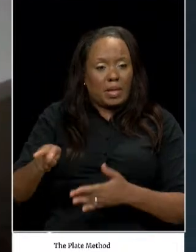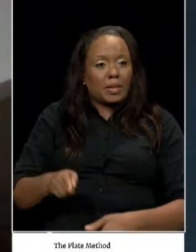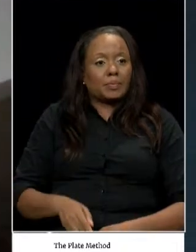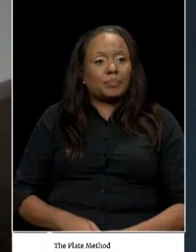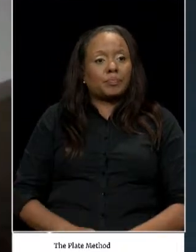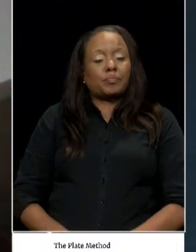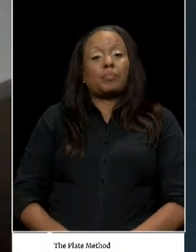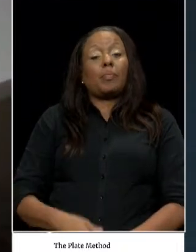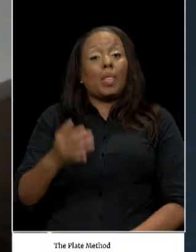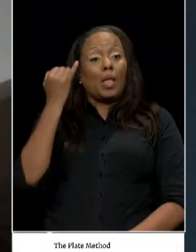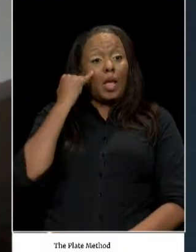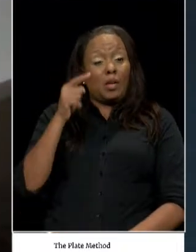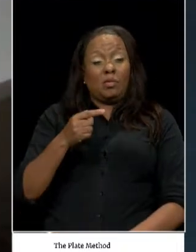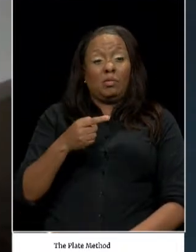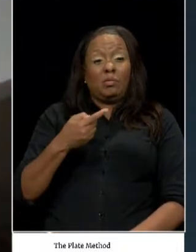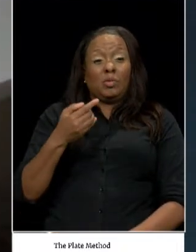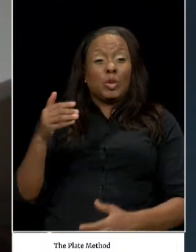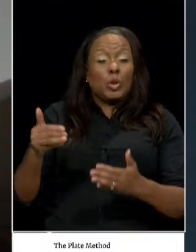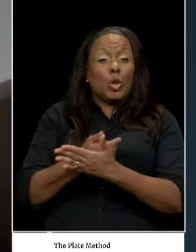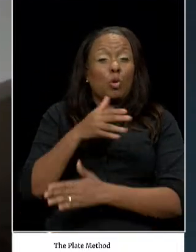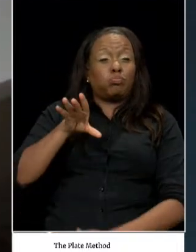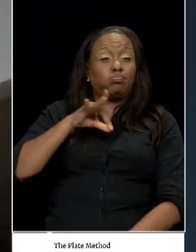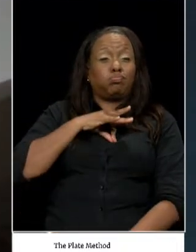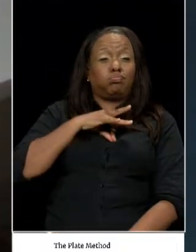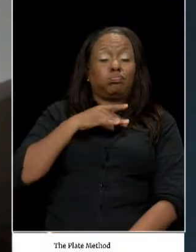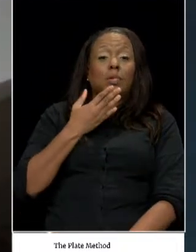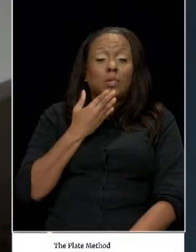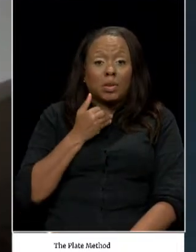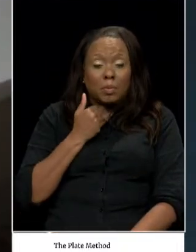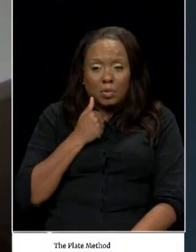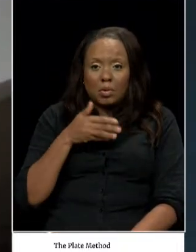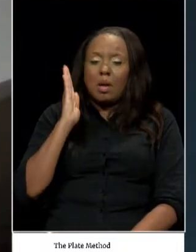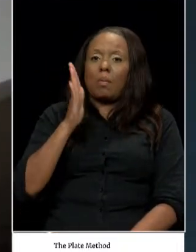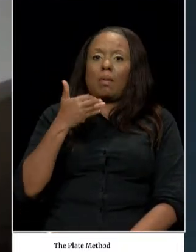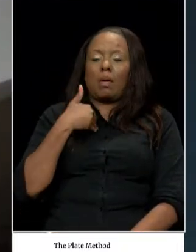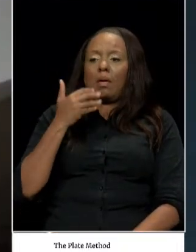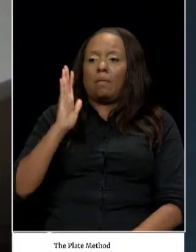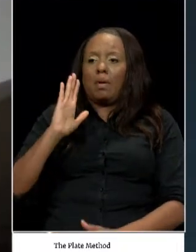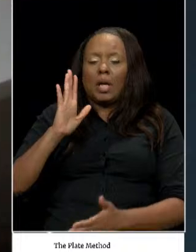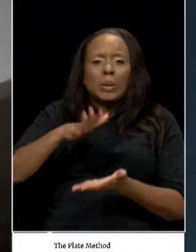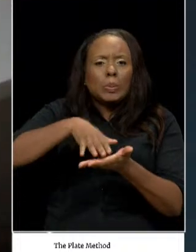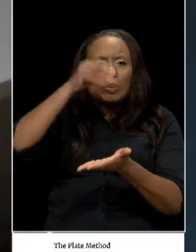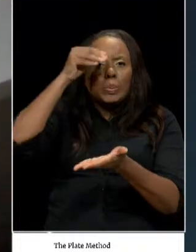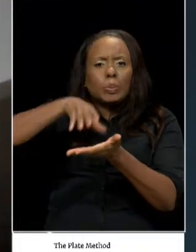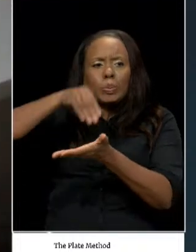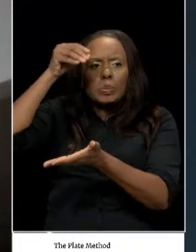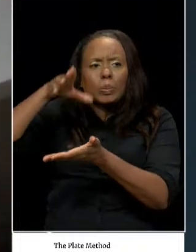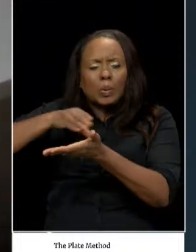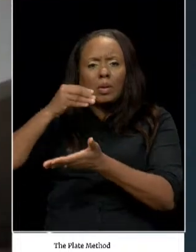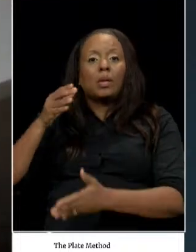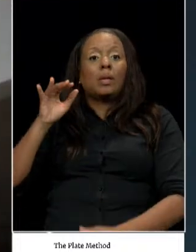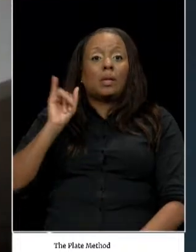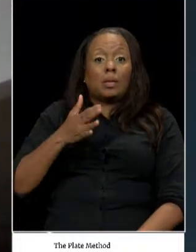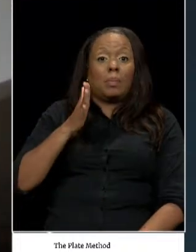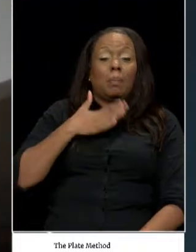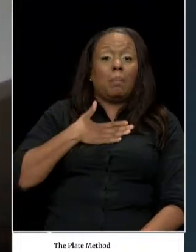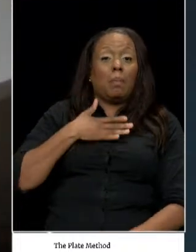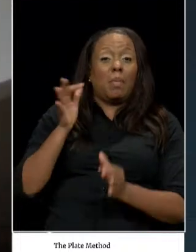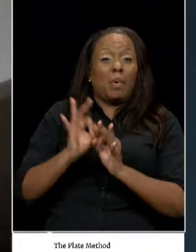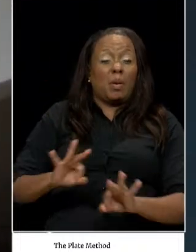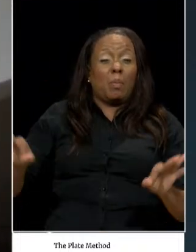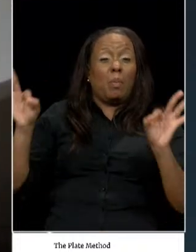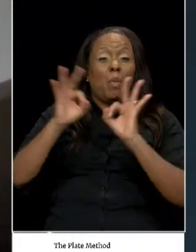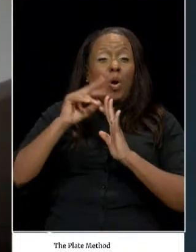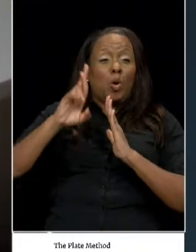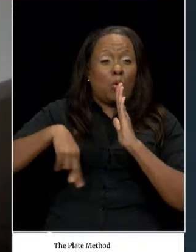newly diagnosed patient, you would actually get all the relevant education, which is my key role, as well as the